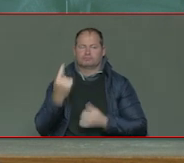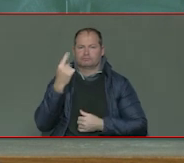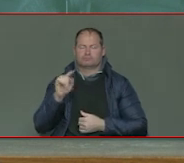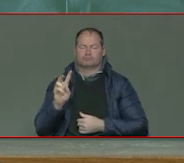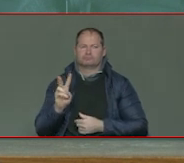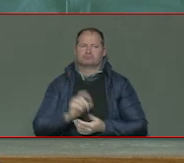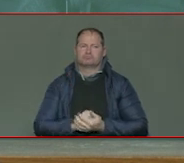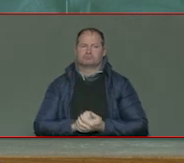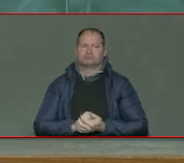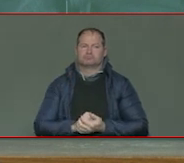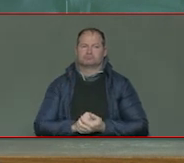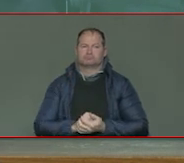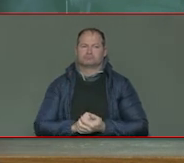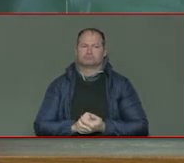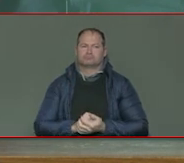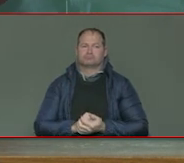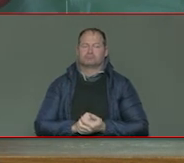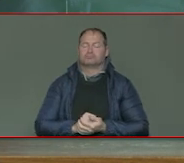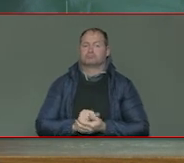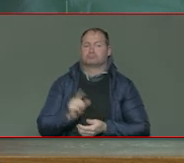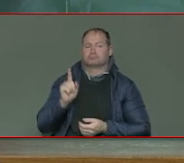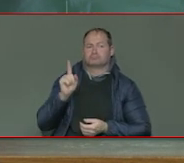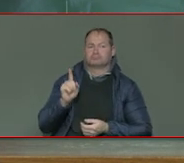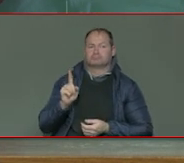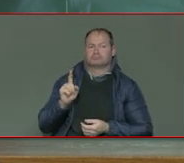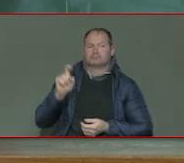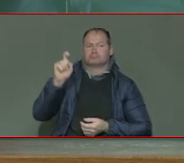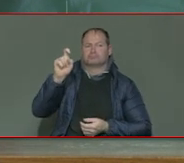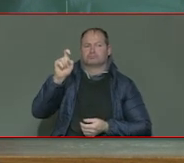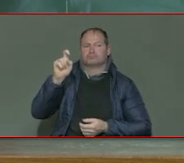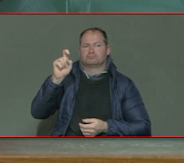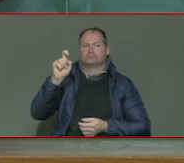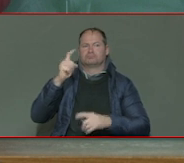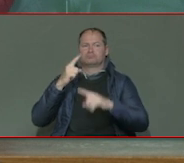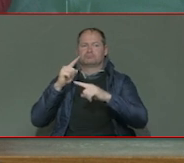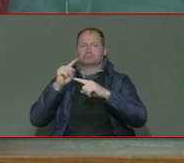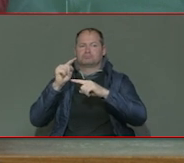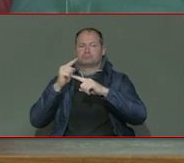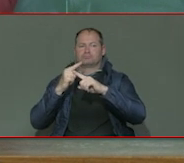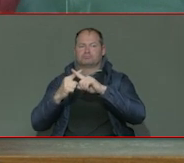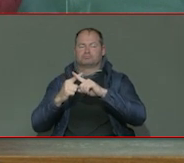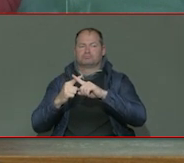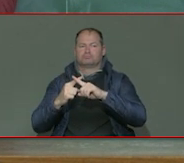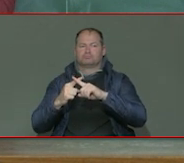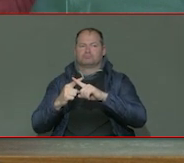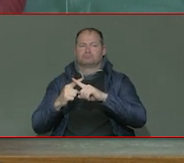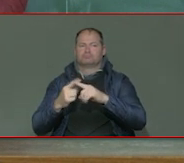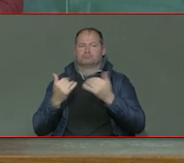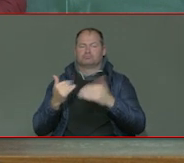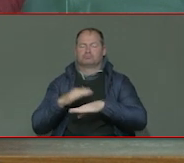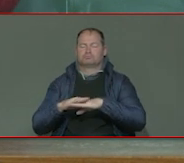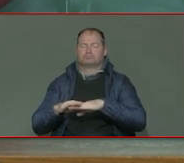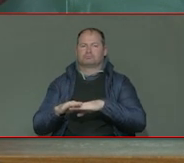Agree? This here, people, x divide with the same base. You're going to keep the